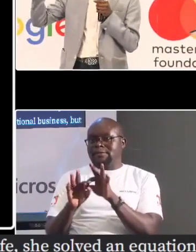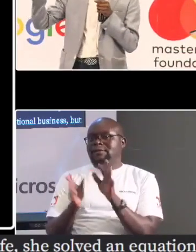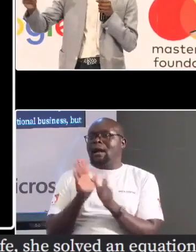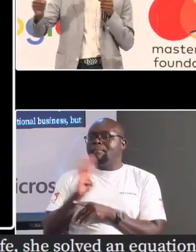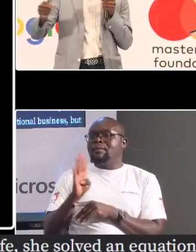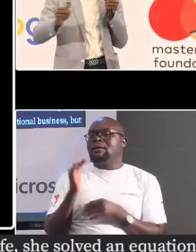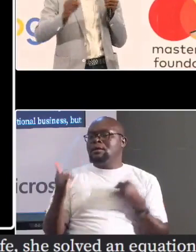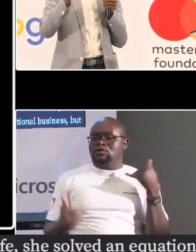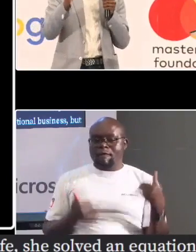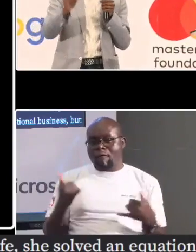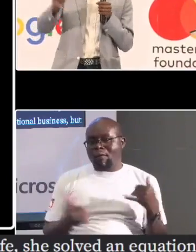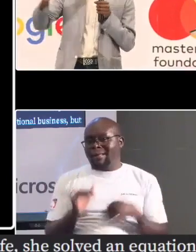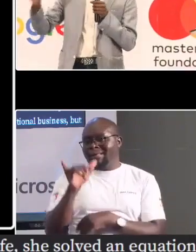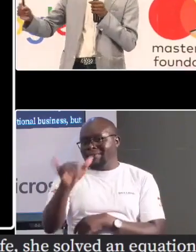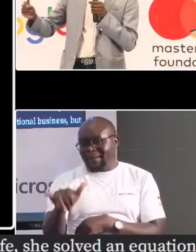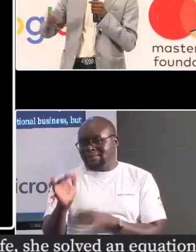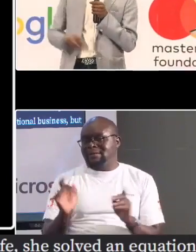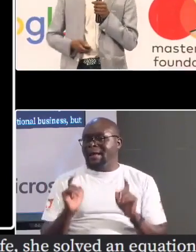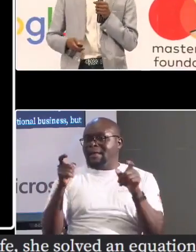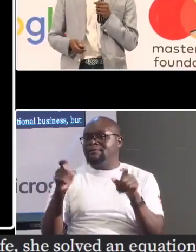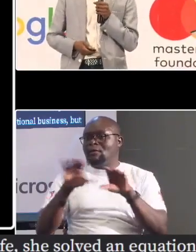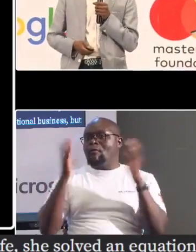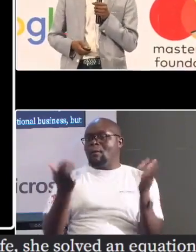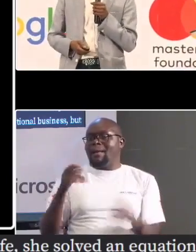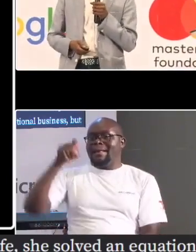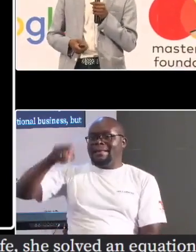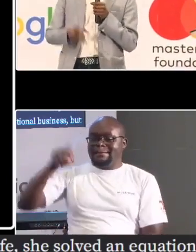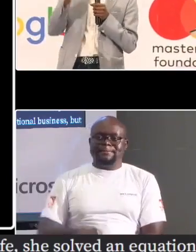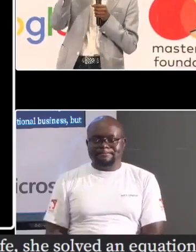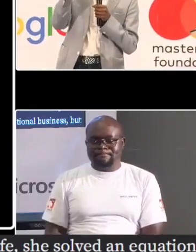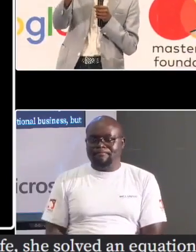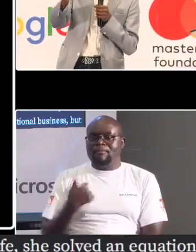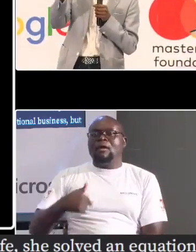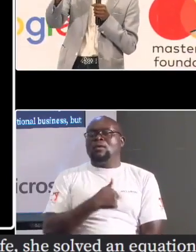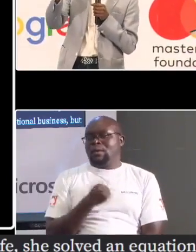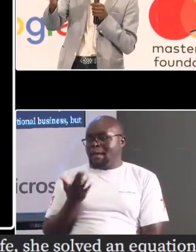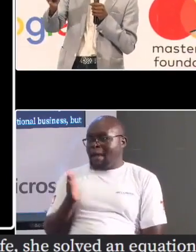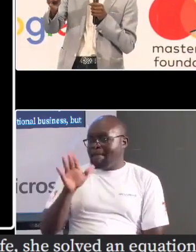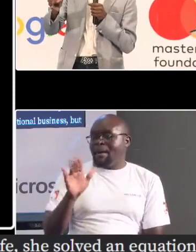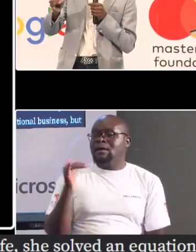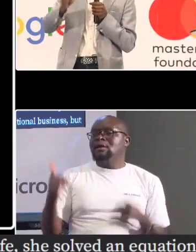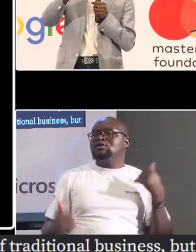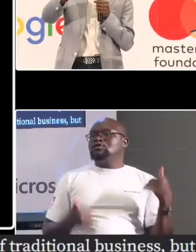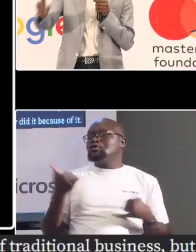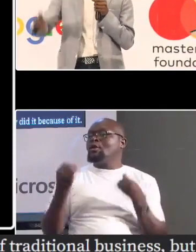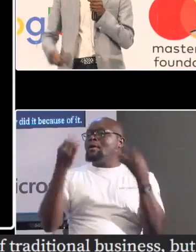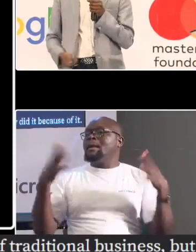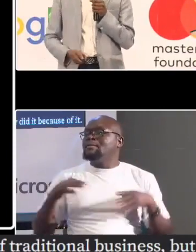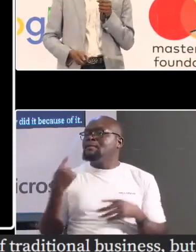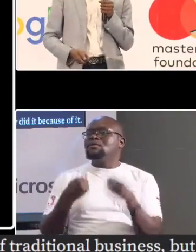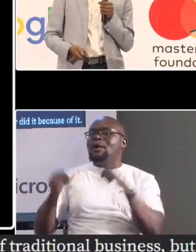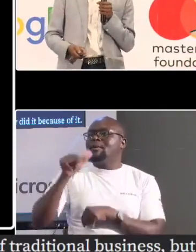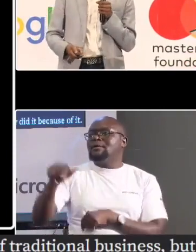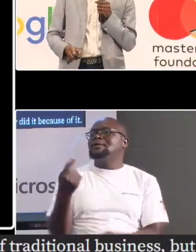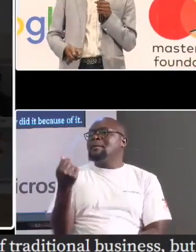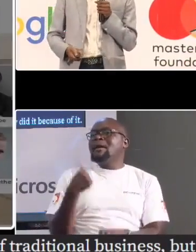being joyful, that's the gift that the world needs. So it comes back to joy. And many people talk about his